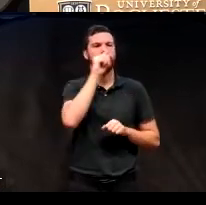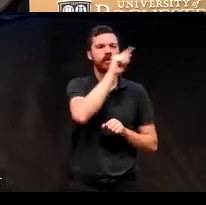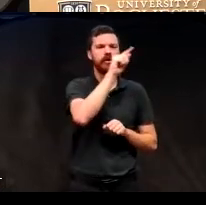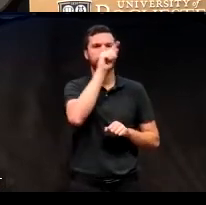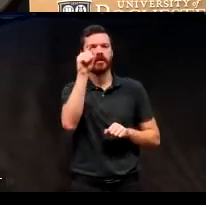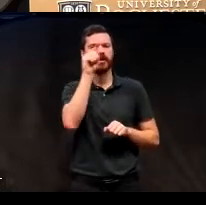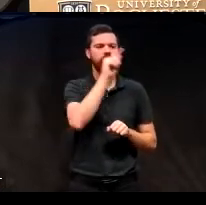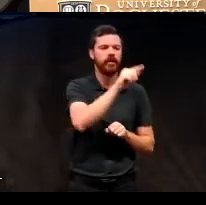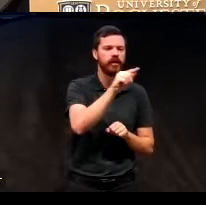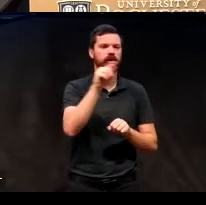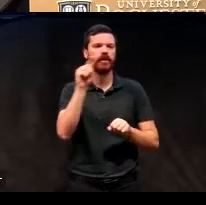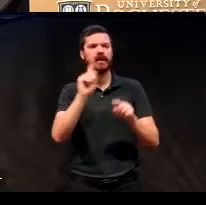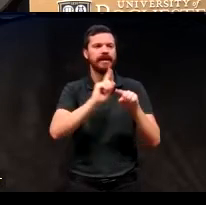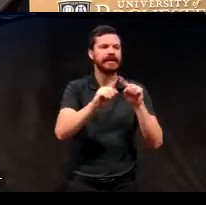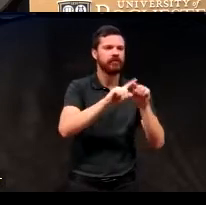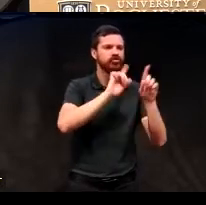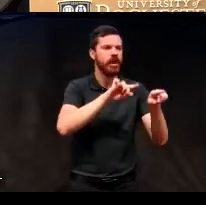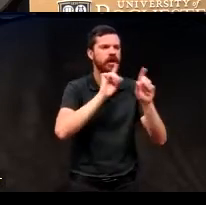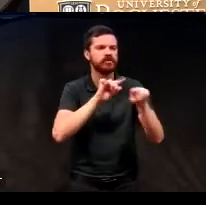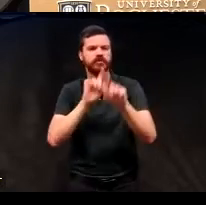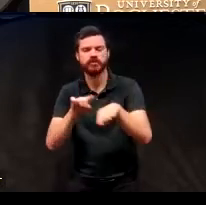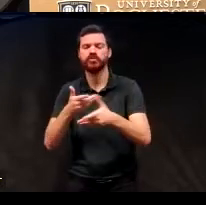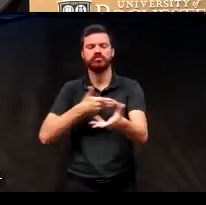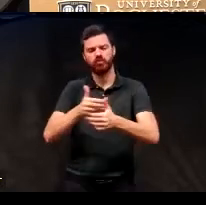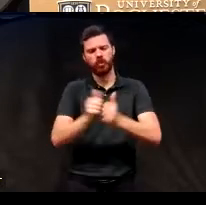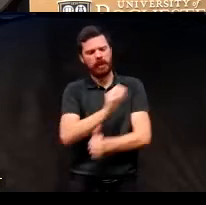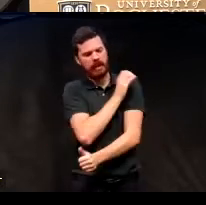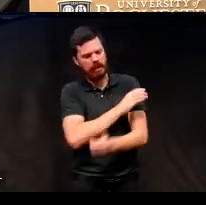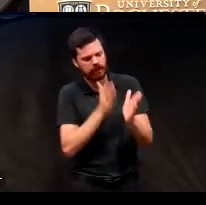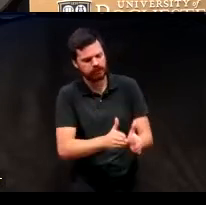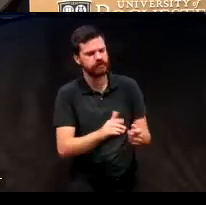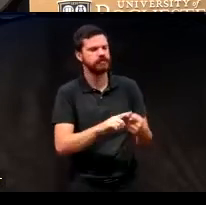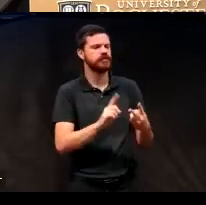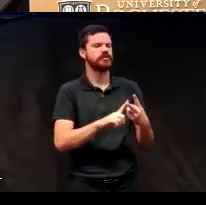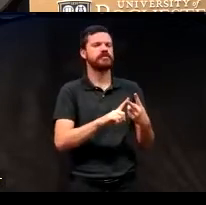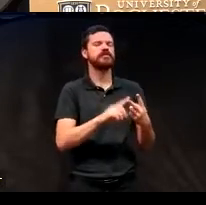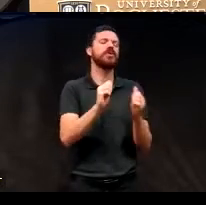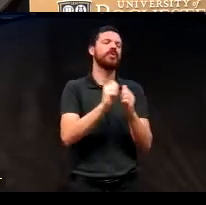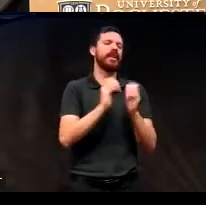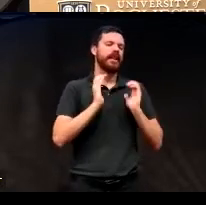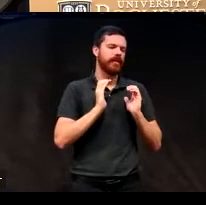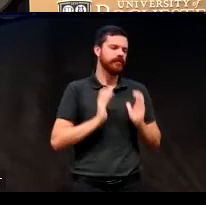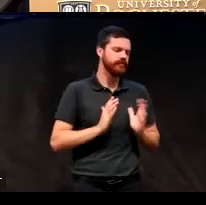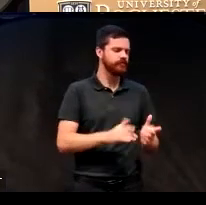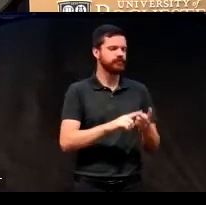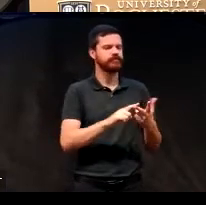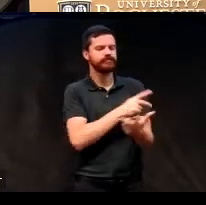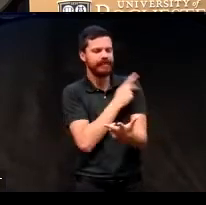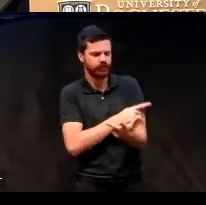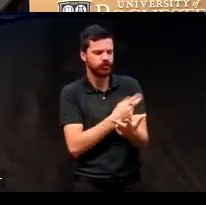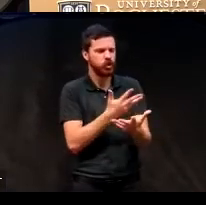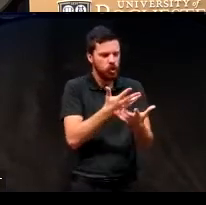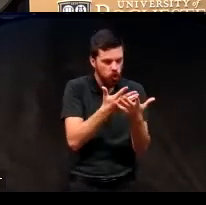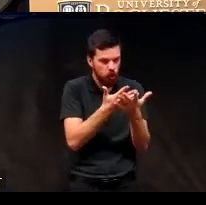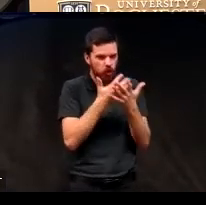response changes. And when you're working with clients and you're working with patients, you want to get to that space. You want to get to that